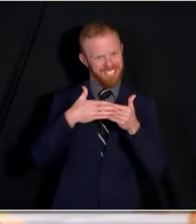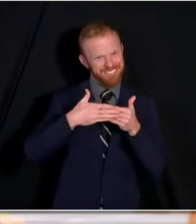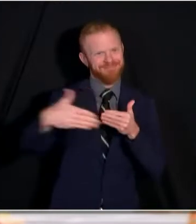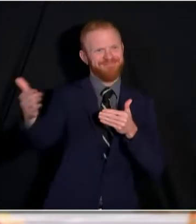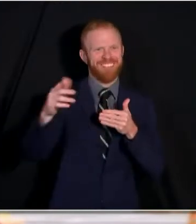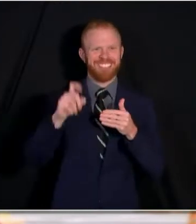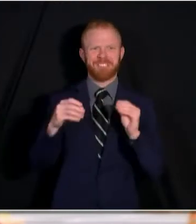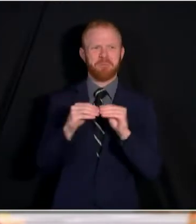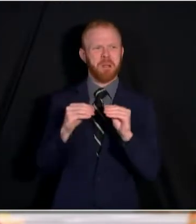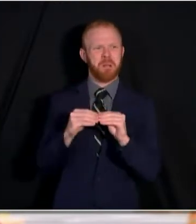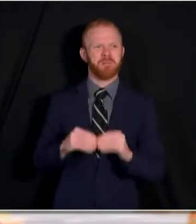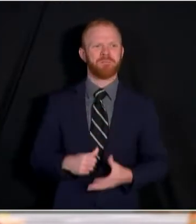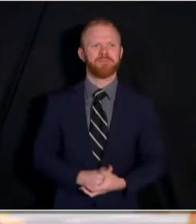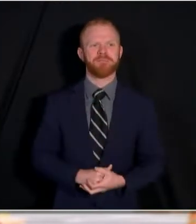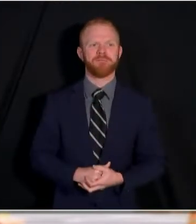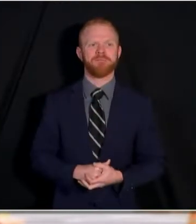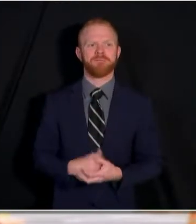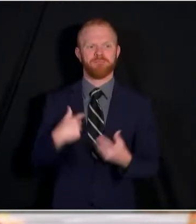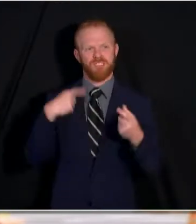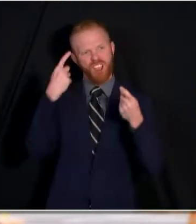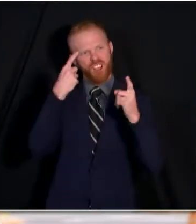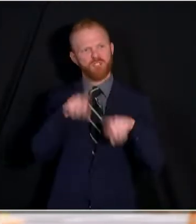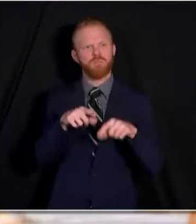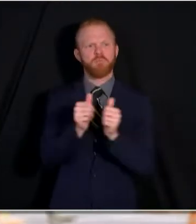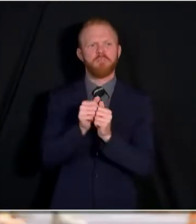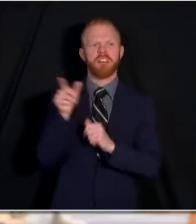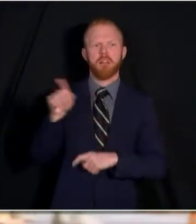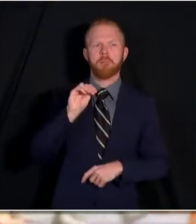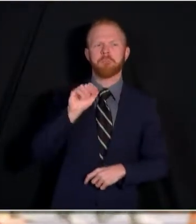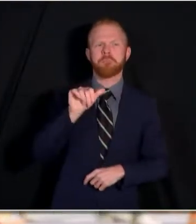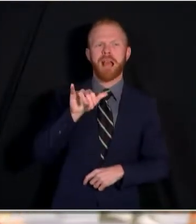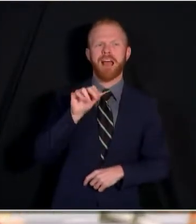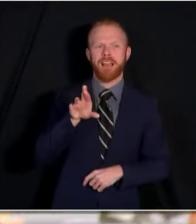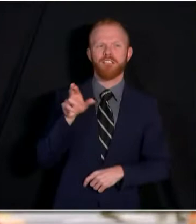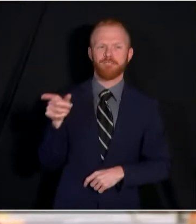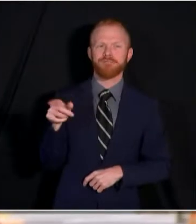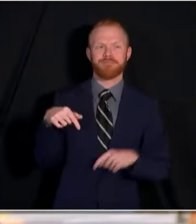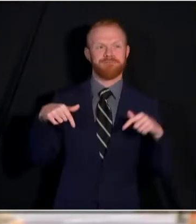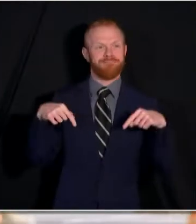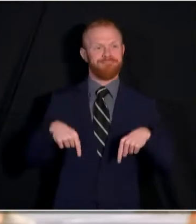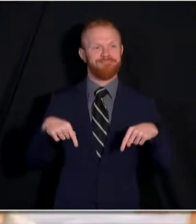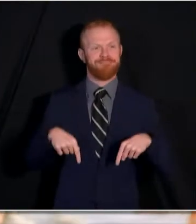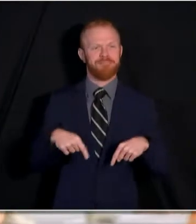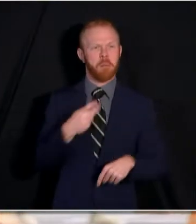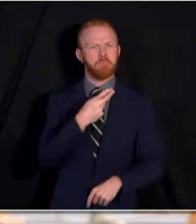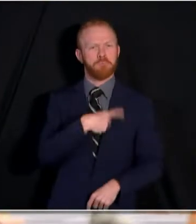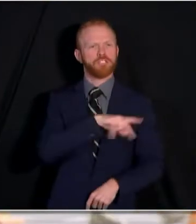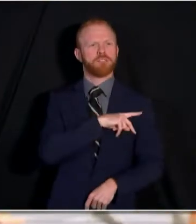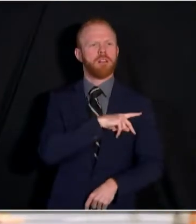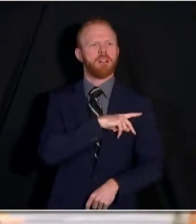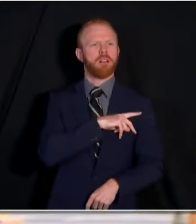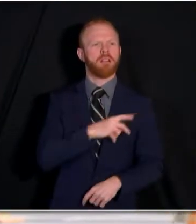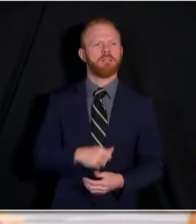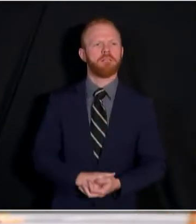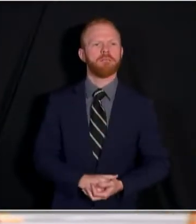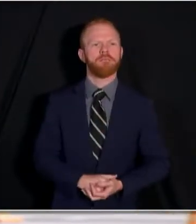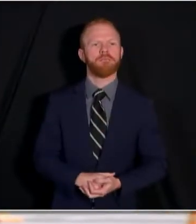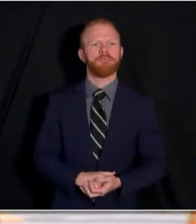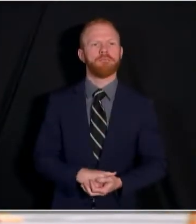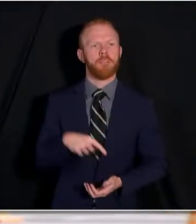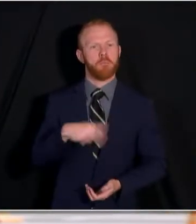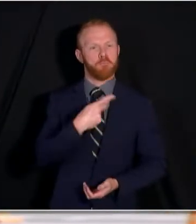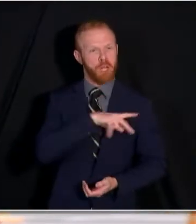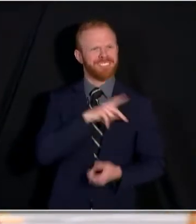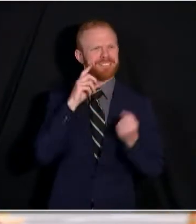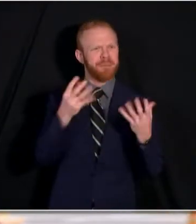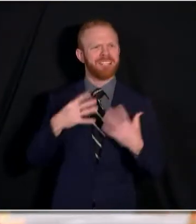I agree with the mayor that this is personal. This is personal for a lot of us because we've seen the